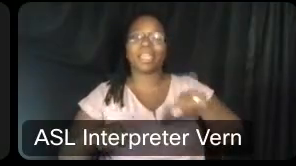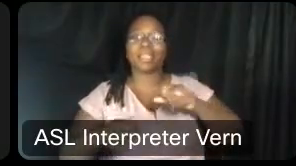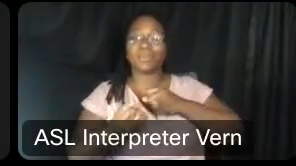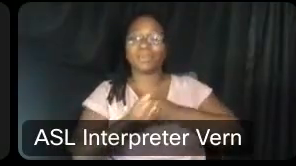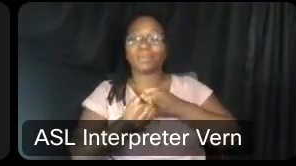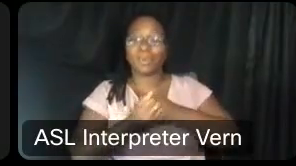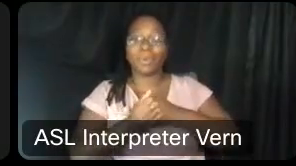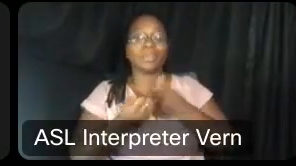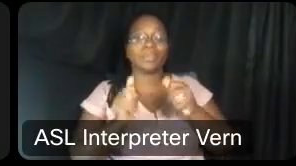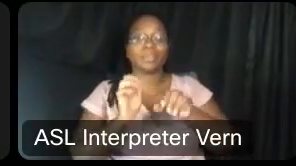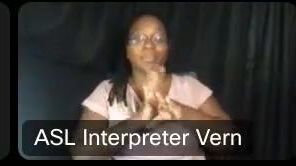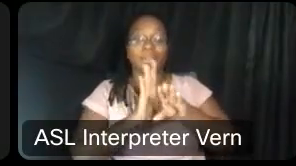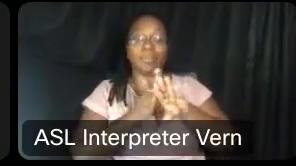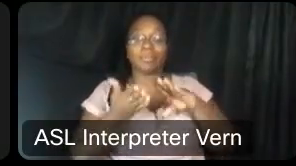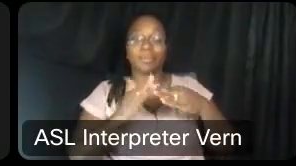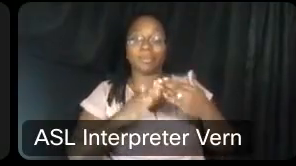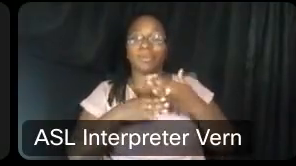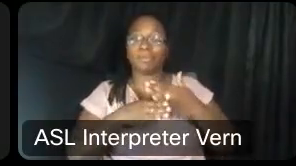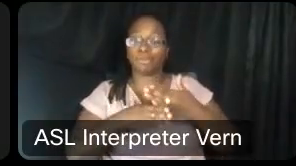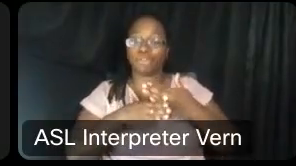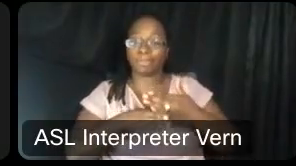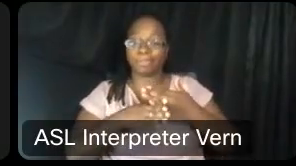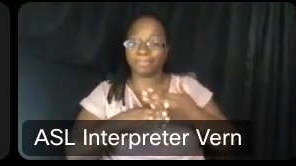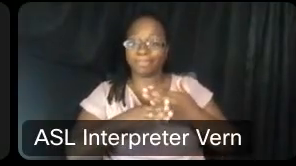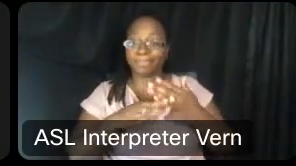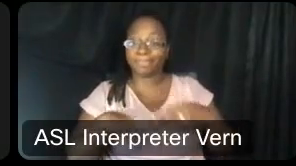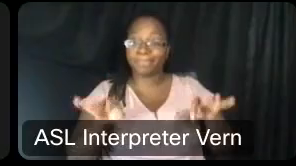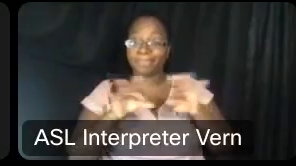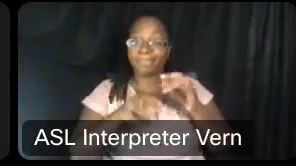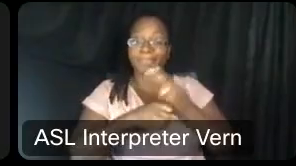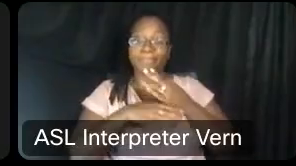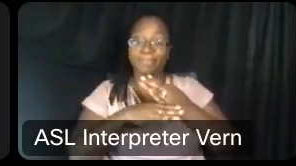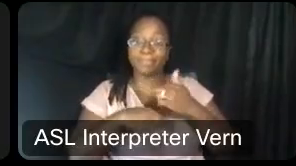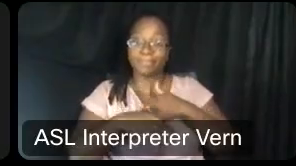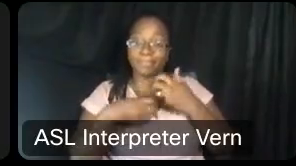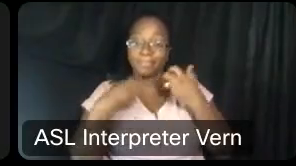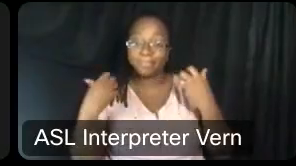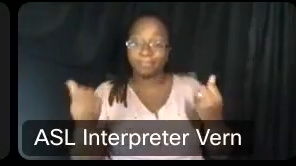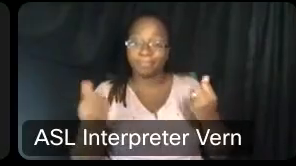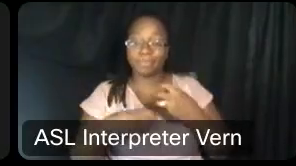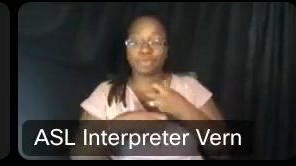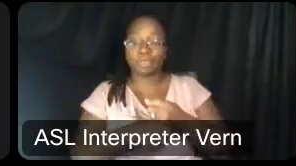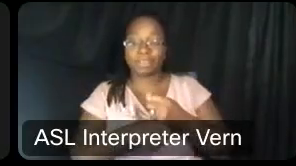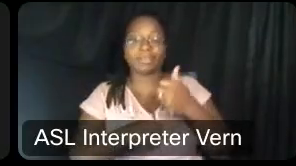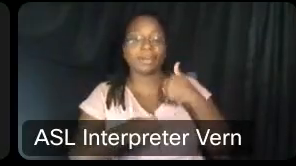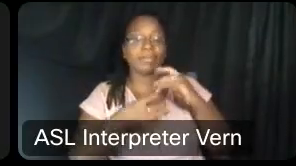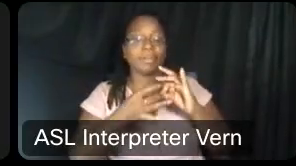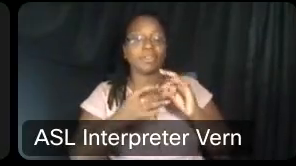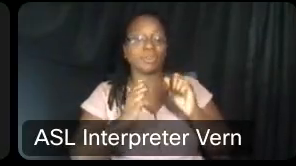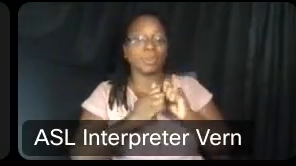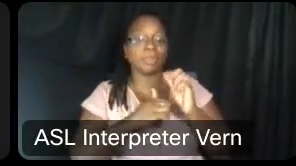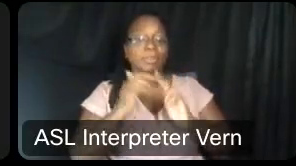It's important that we use partnerships that we trust and have relationship building efforts with having cross trainings